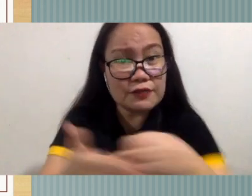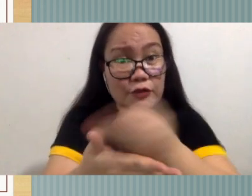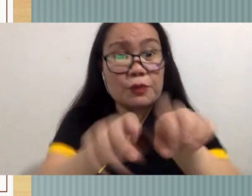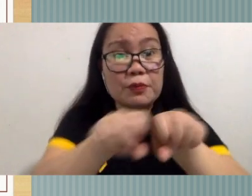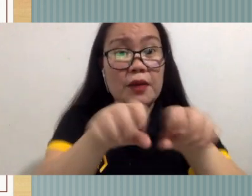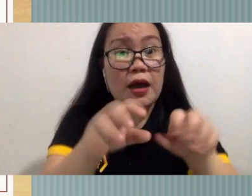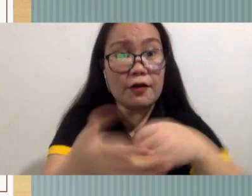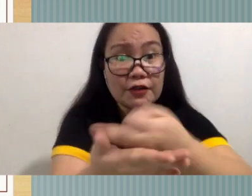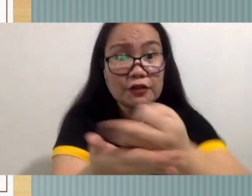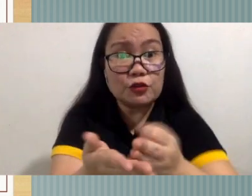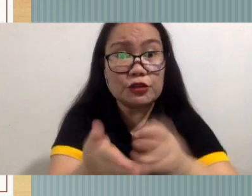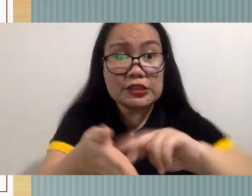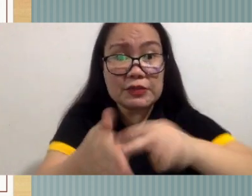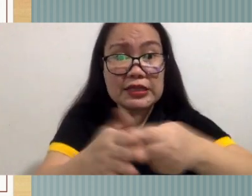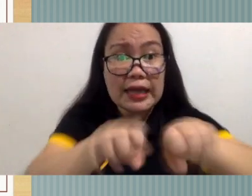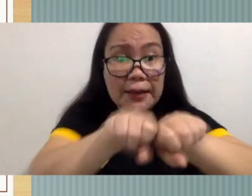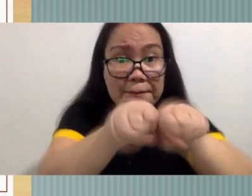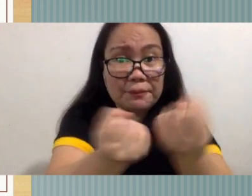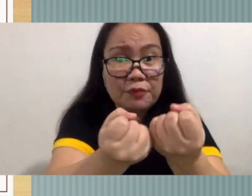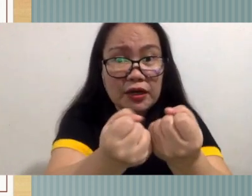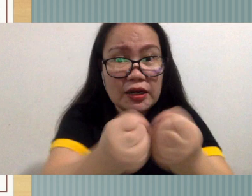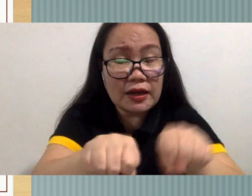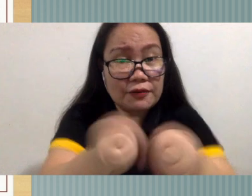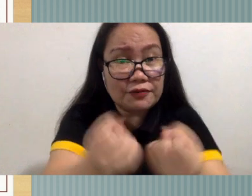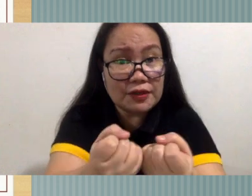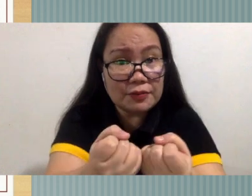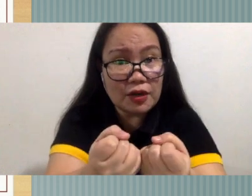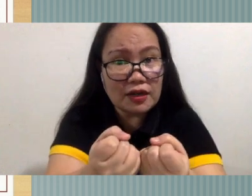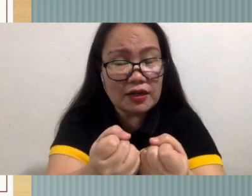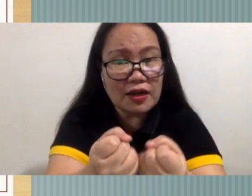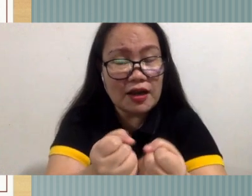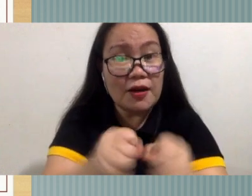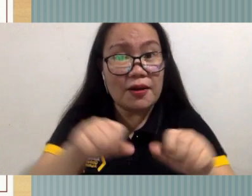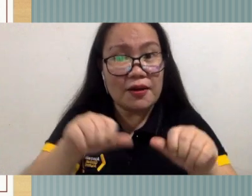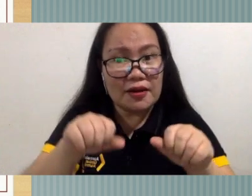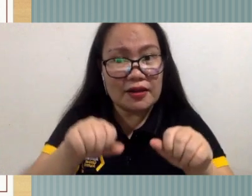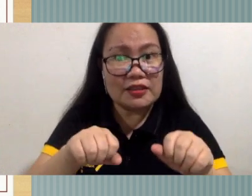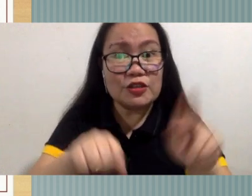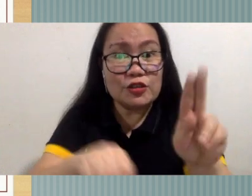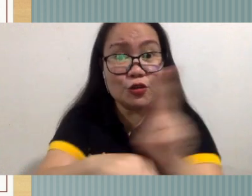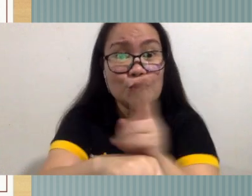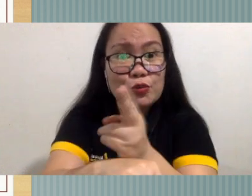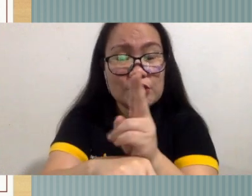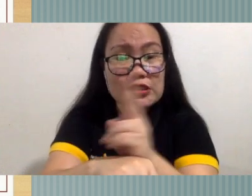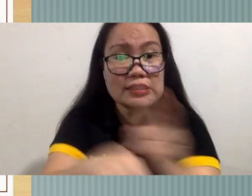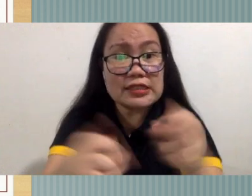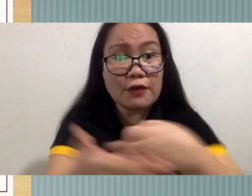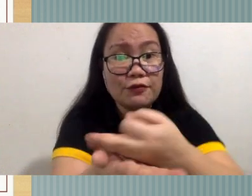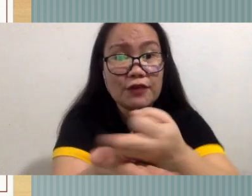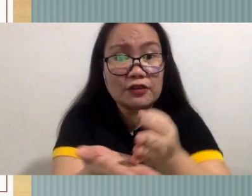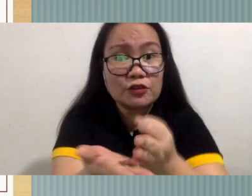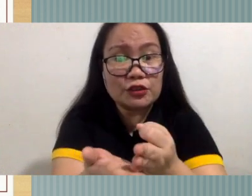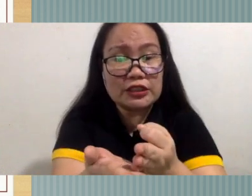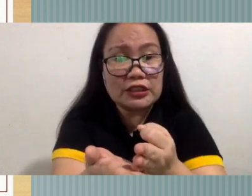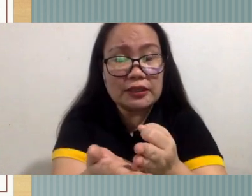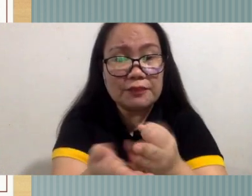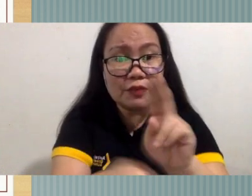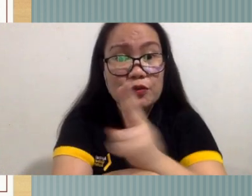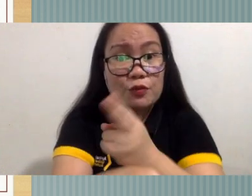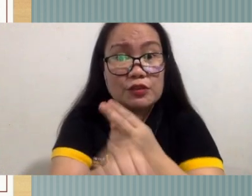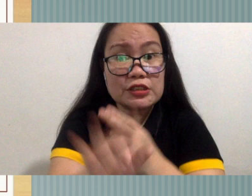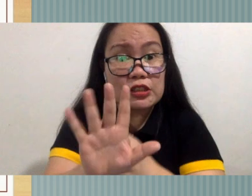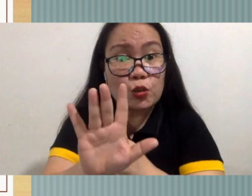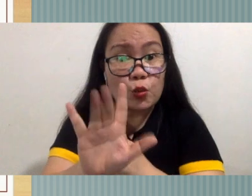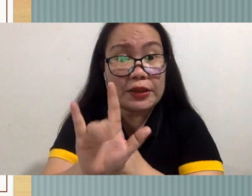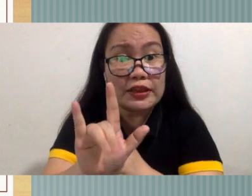ano yung mga factors ni 75 na kung saan merong perfect square? So, pwede nating i-factor ito gamit